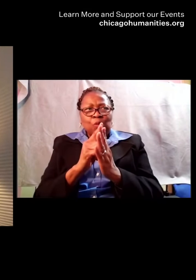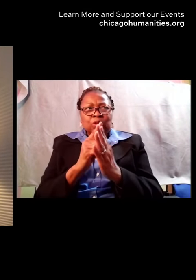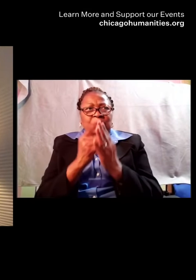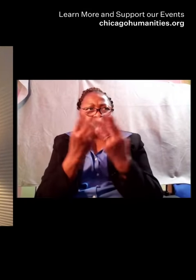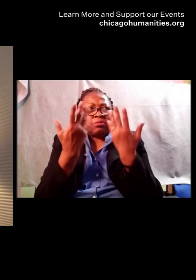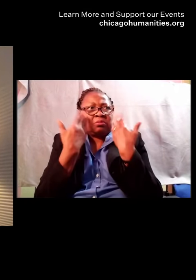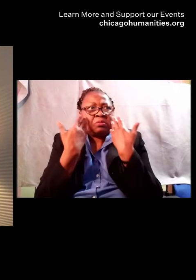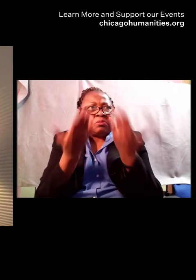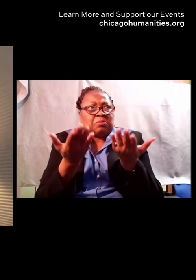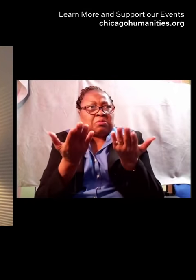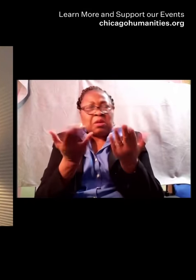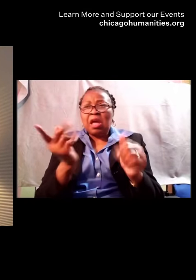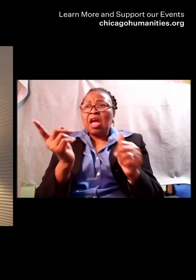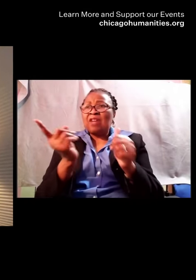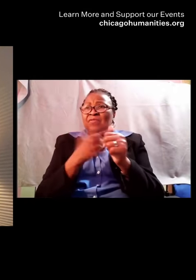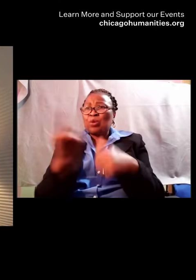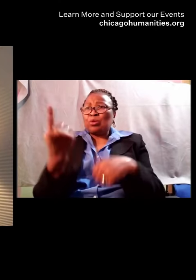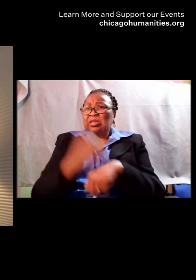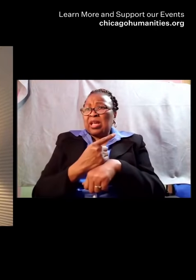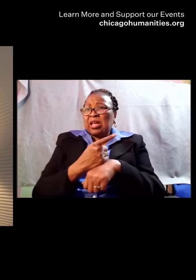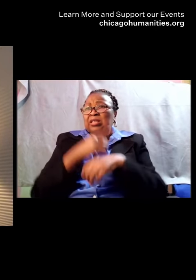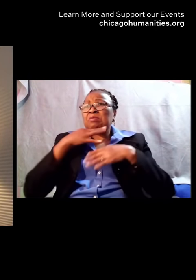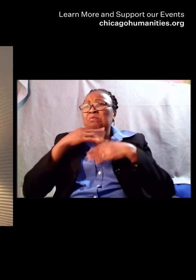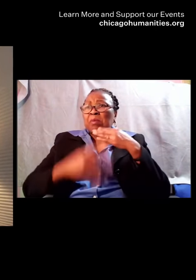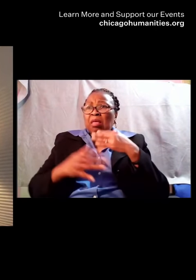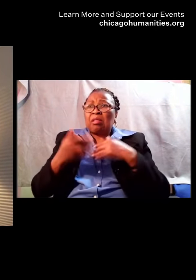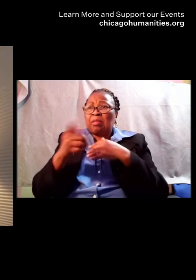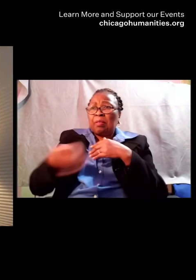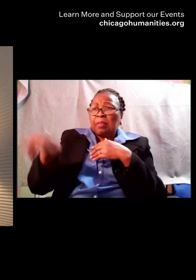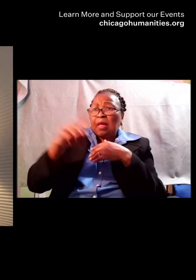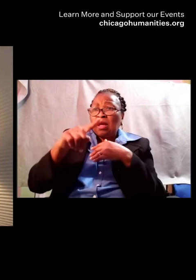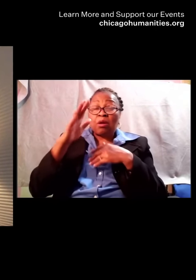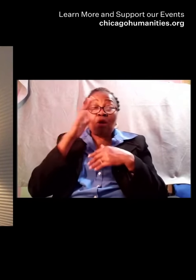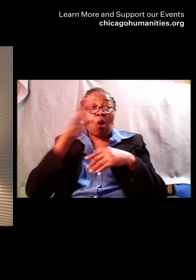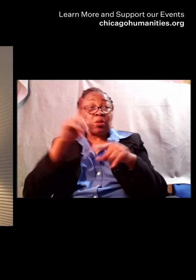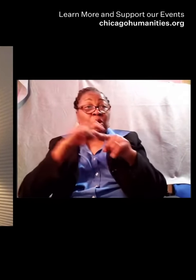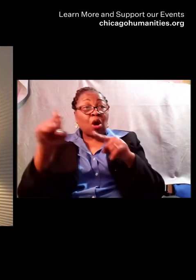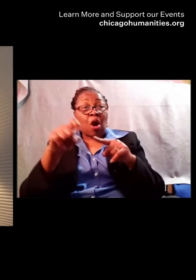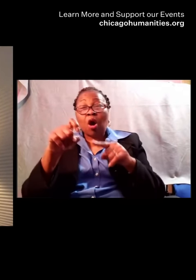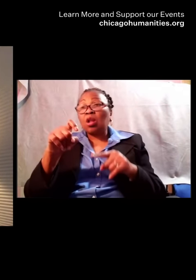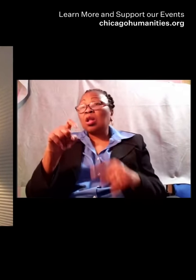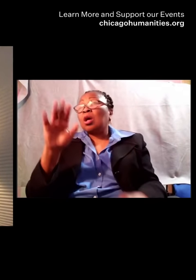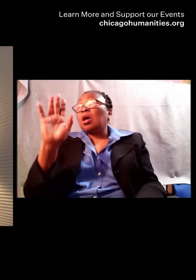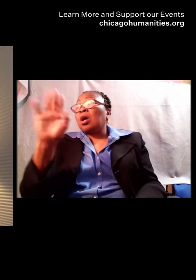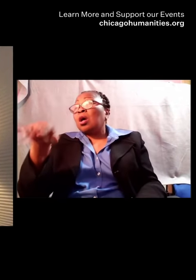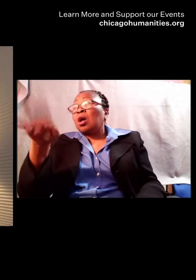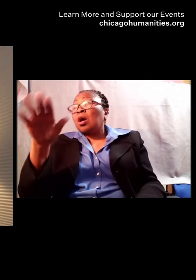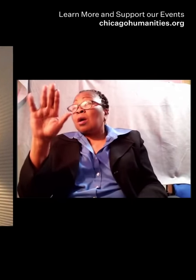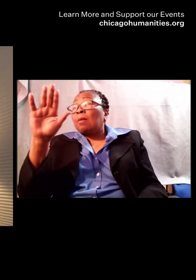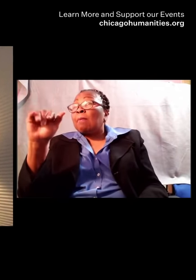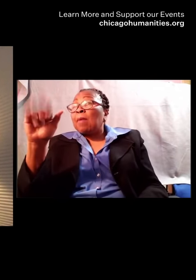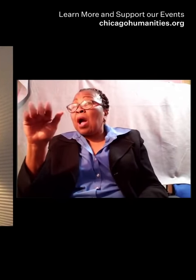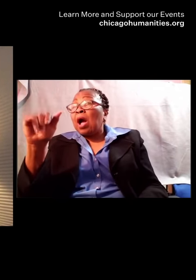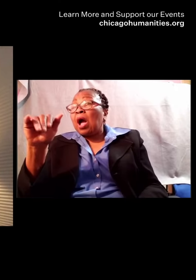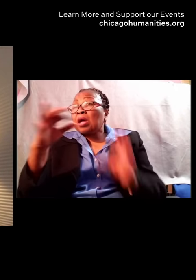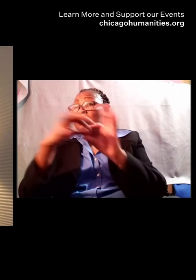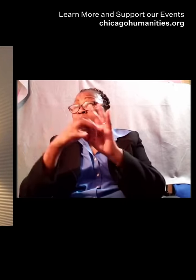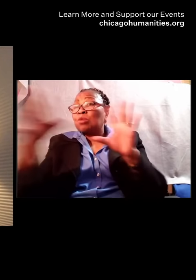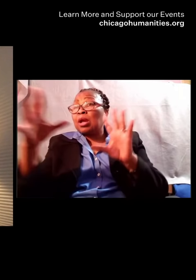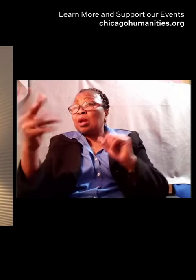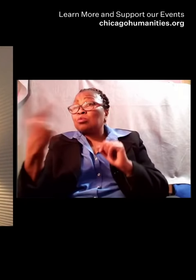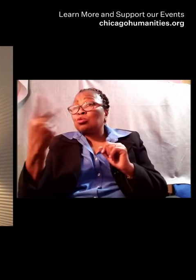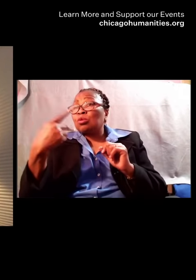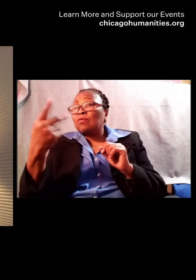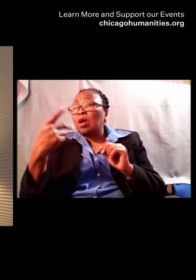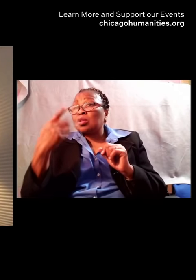on the stairs. They'll make a few calls. Goodbye, it isn't you, it's me. I can't